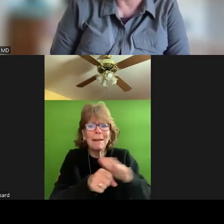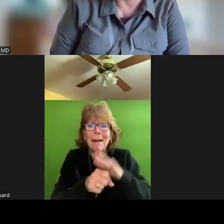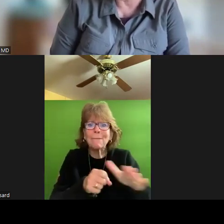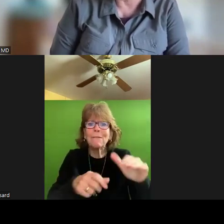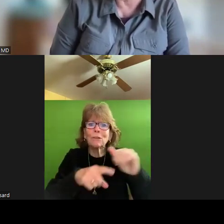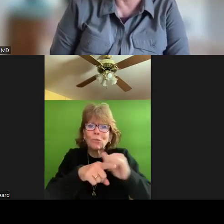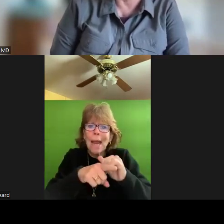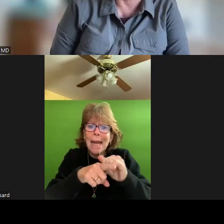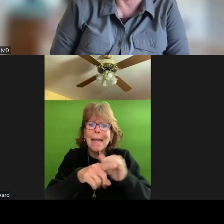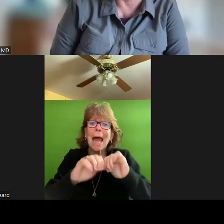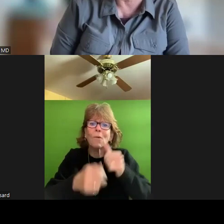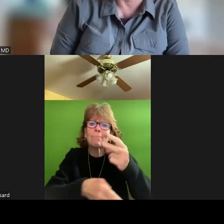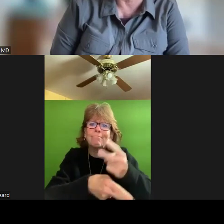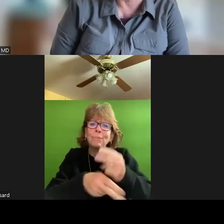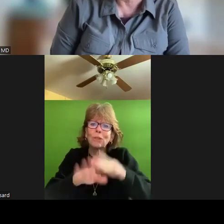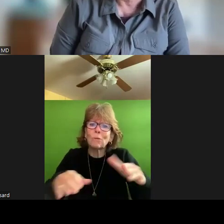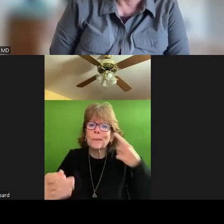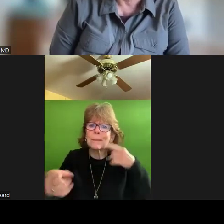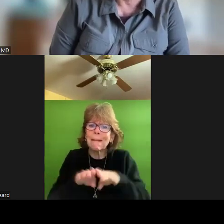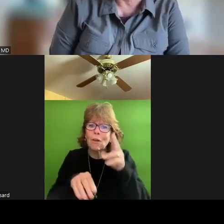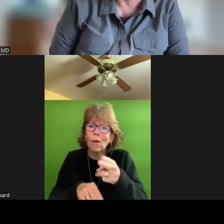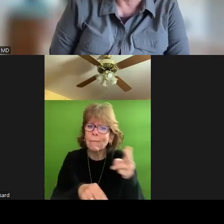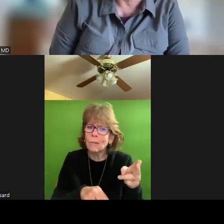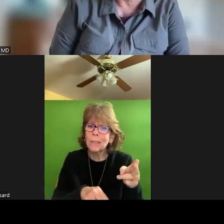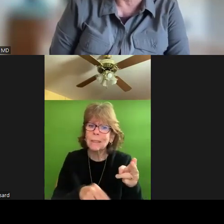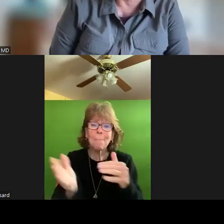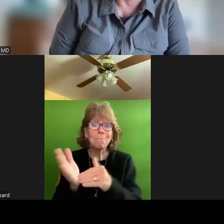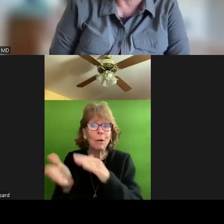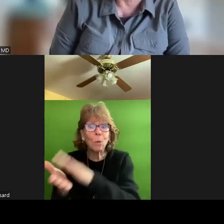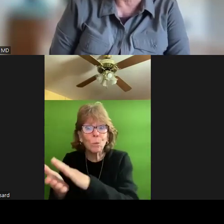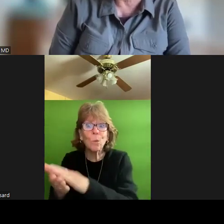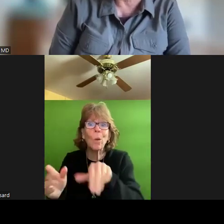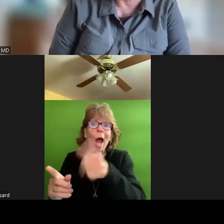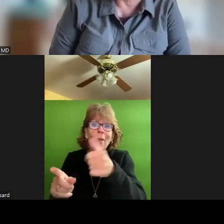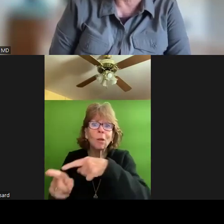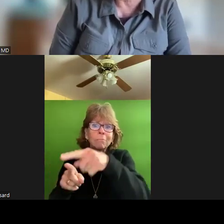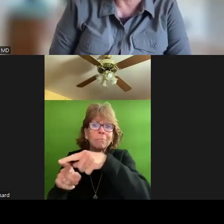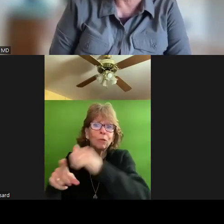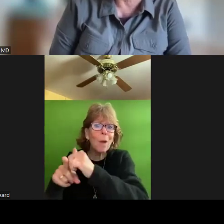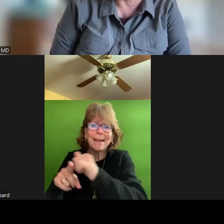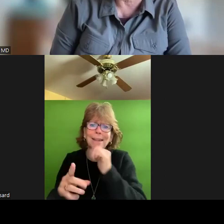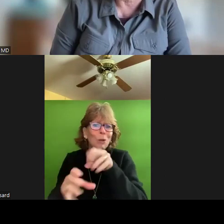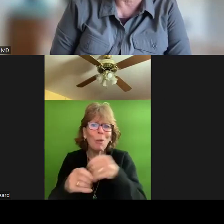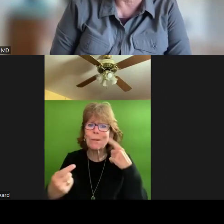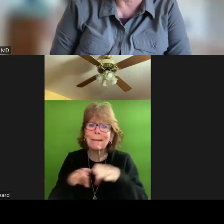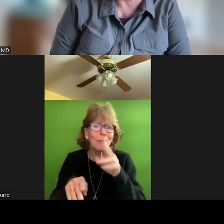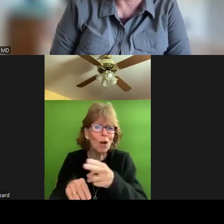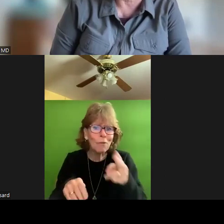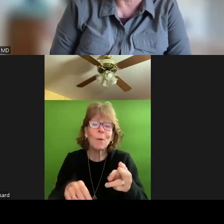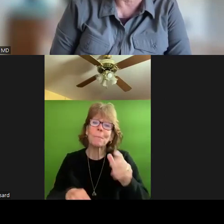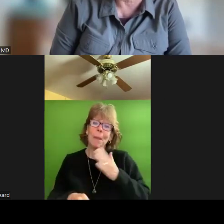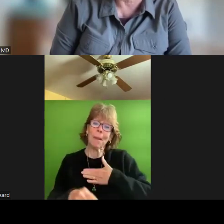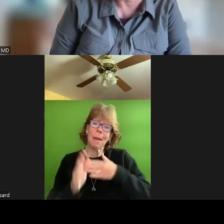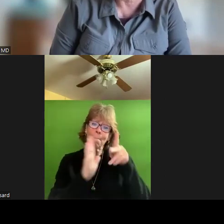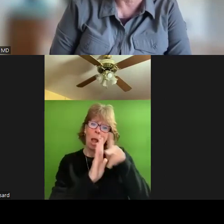about caring for children who are deaf and hard of hearing. So we go into some depth in this policy report about